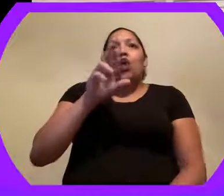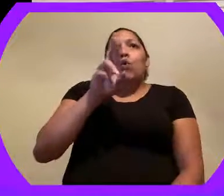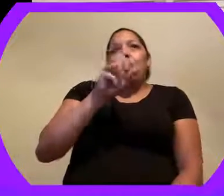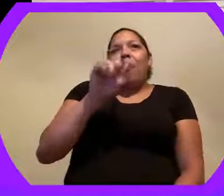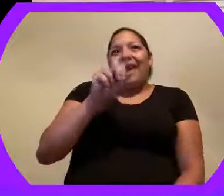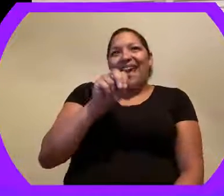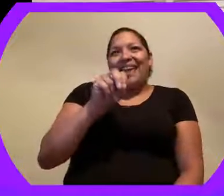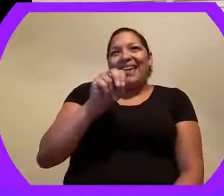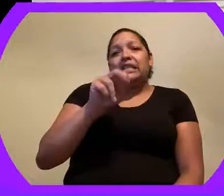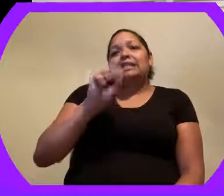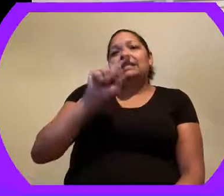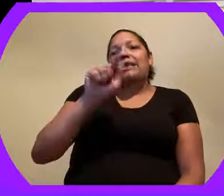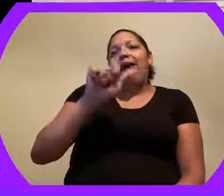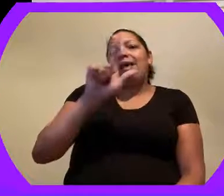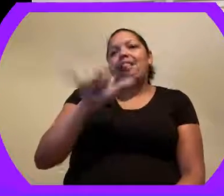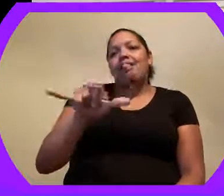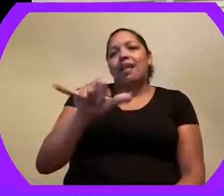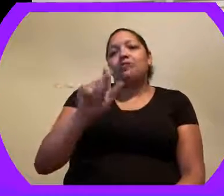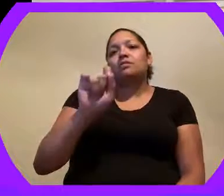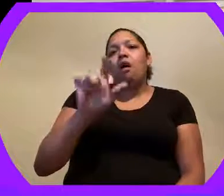of it,